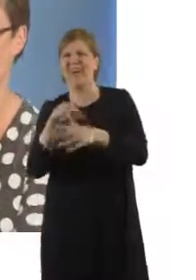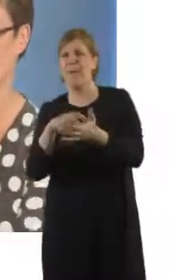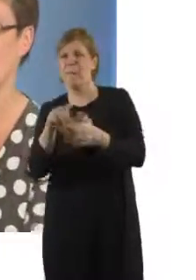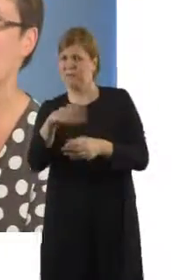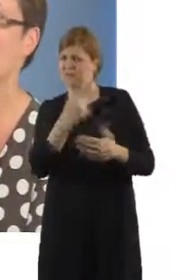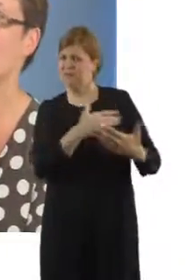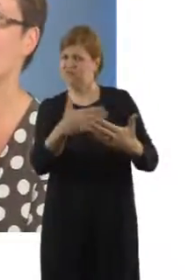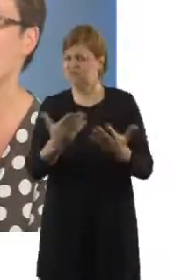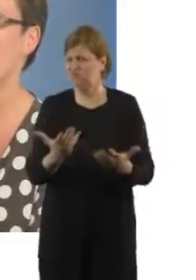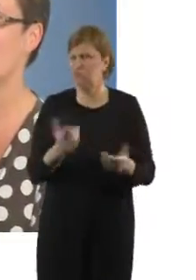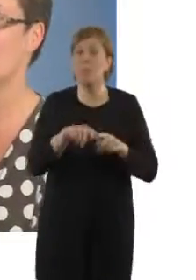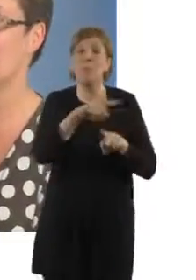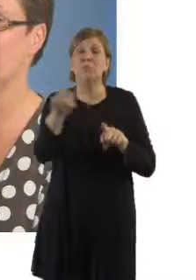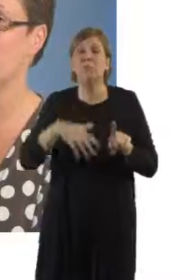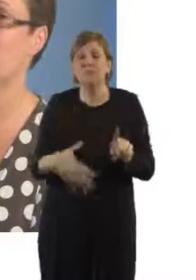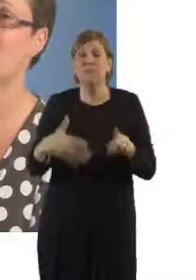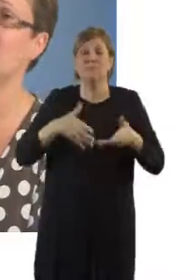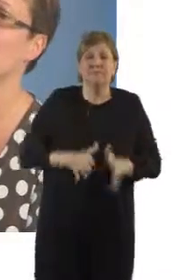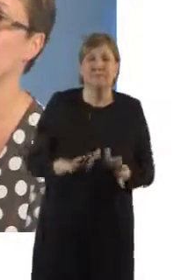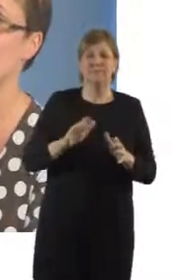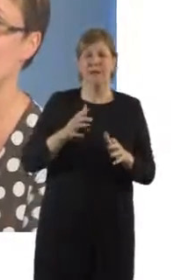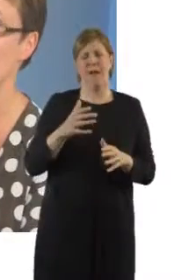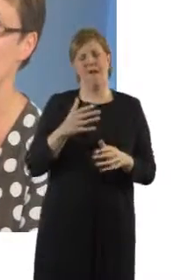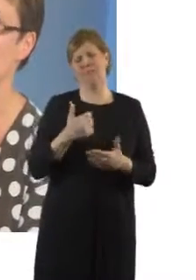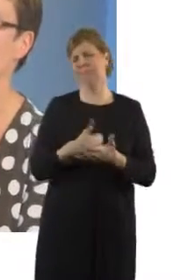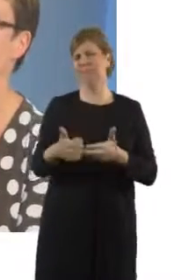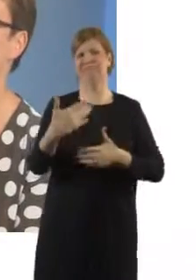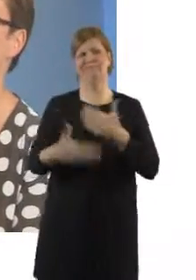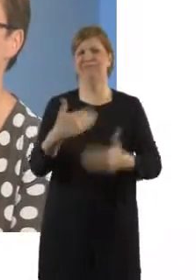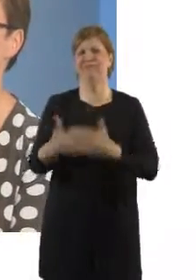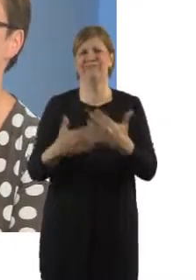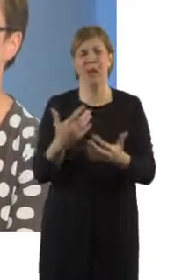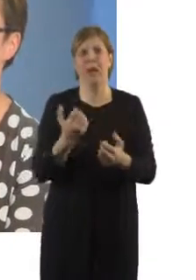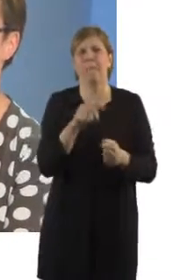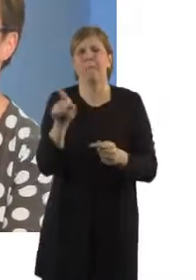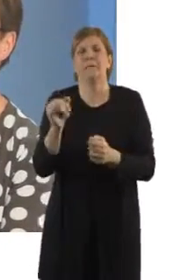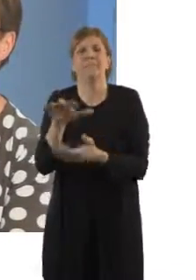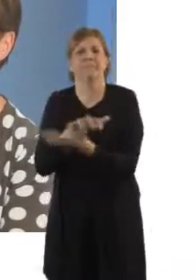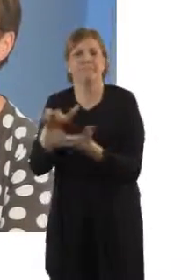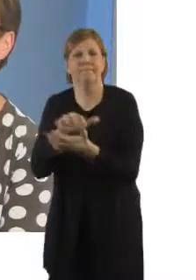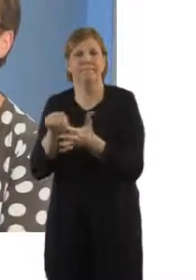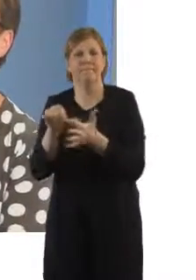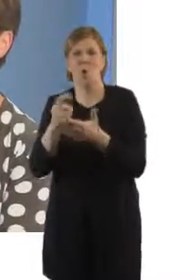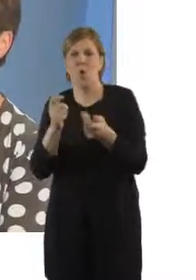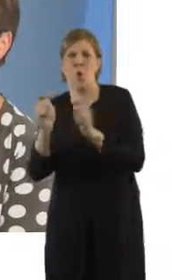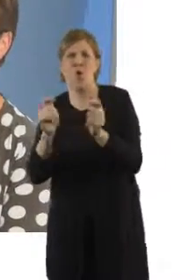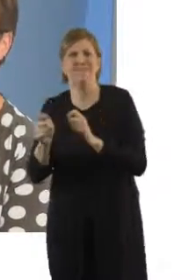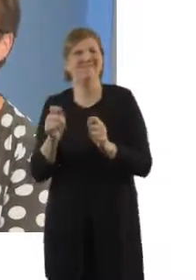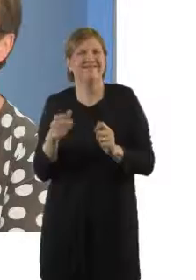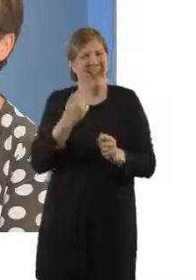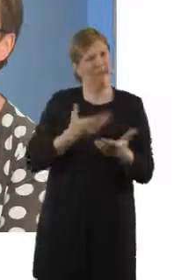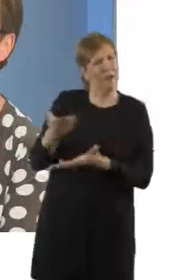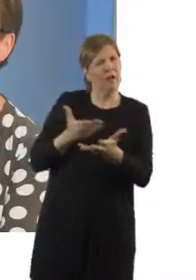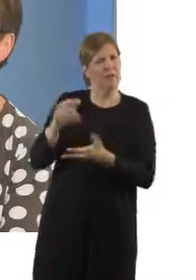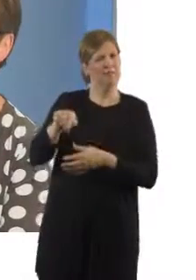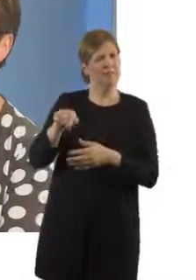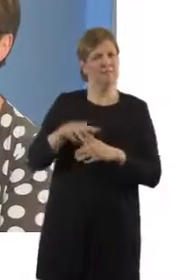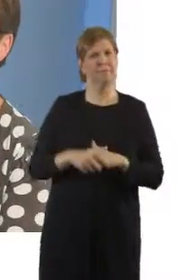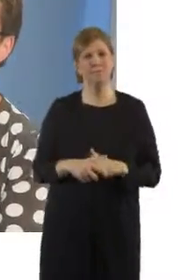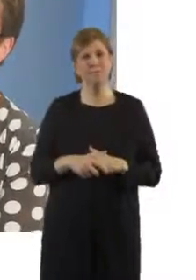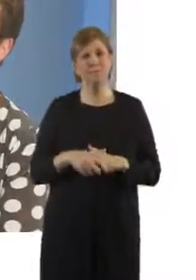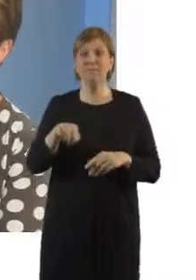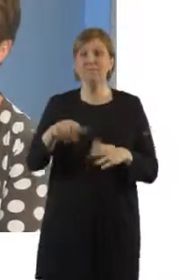completely normal, and if a mum has complications or there are any changes, these will have been discussed with her. If there are things that she feels she needs to